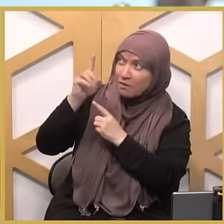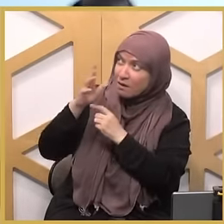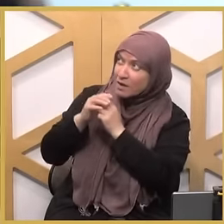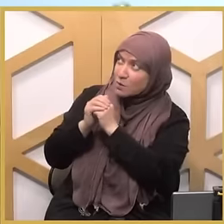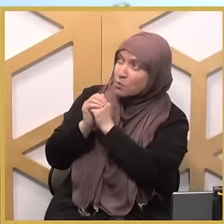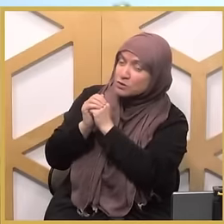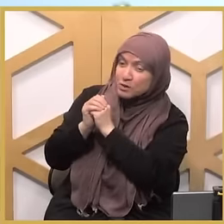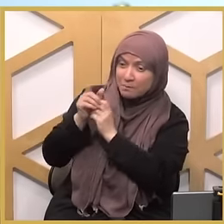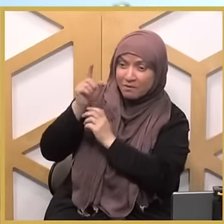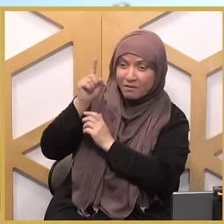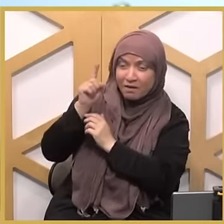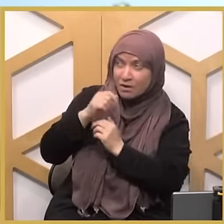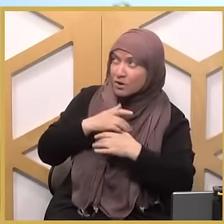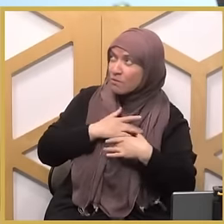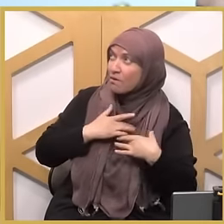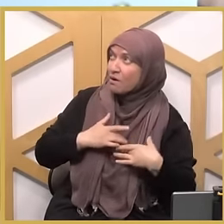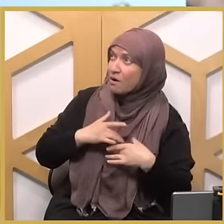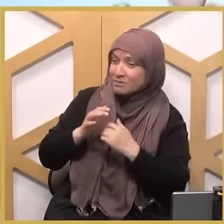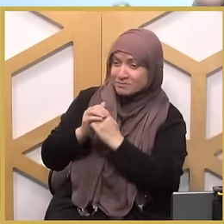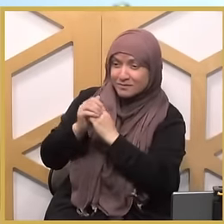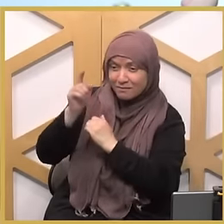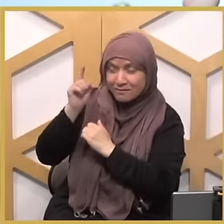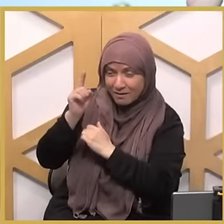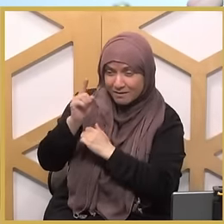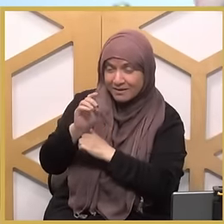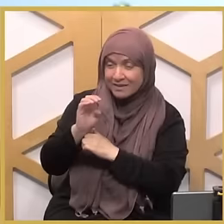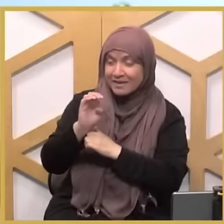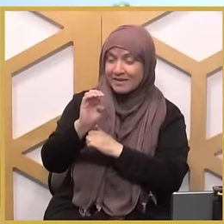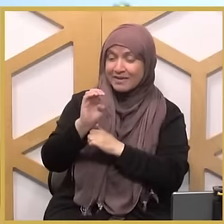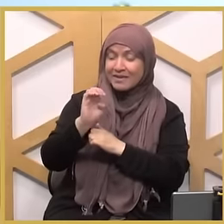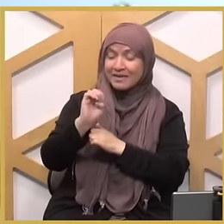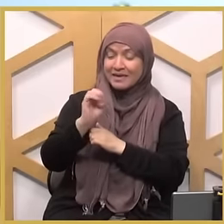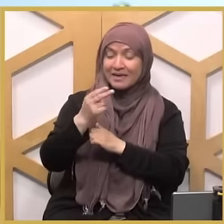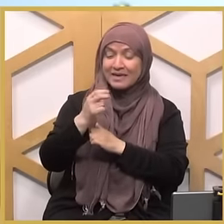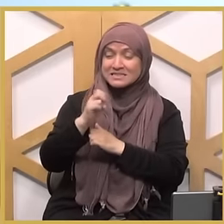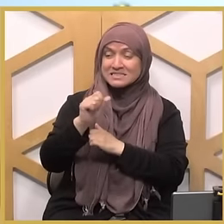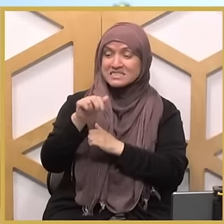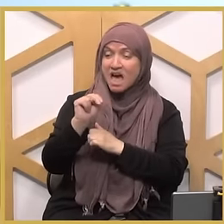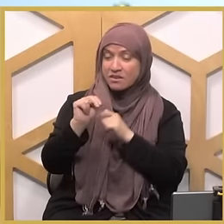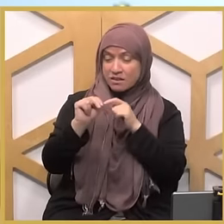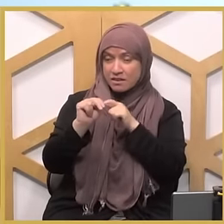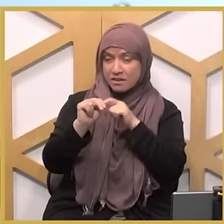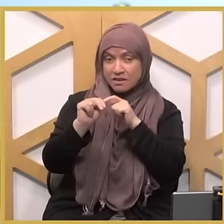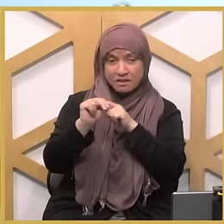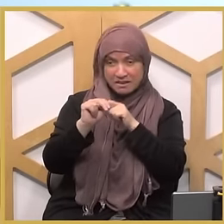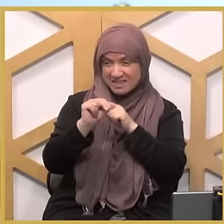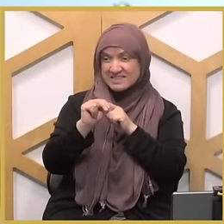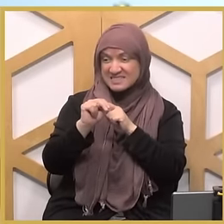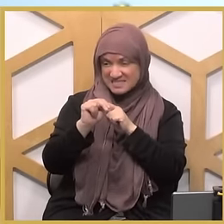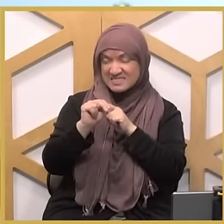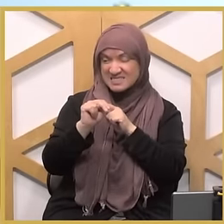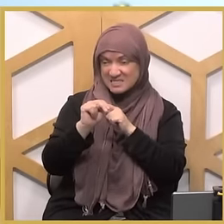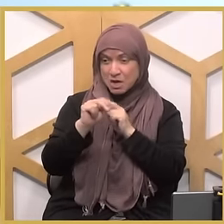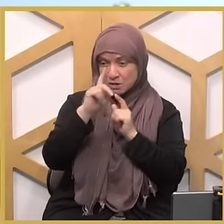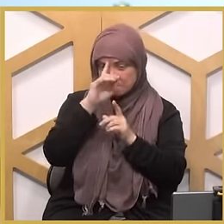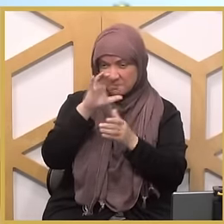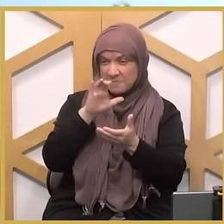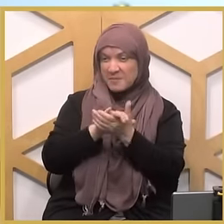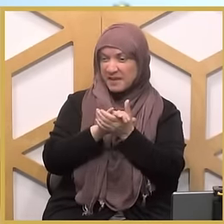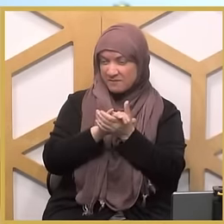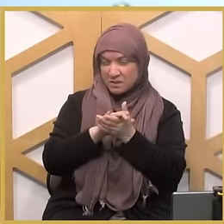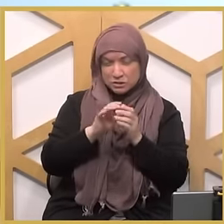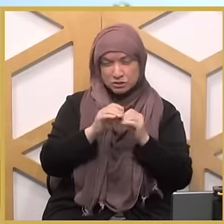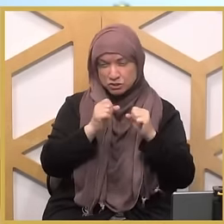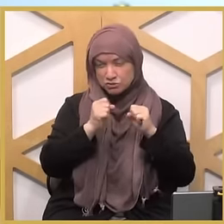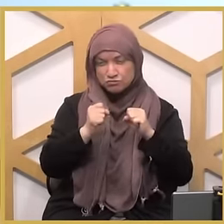you're pursuing salah, Allah lets you taste the sweetness of salah, and then Allah lets you taste the sweetness of the Qur'an. Now when you're tasting the sweetness